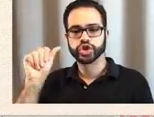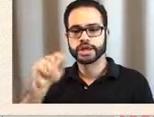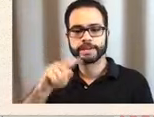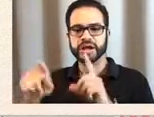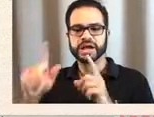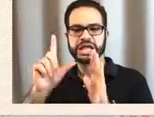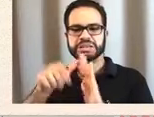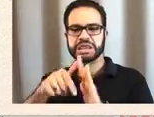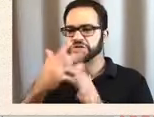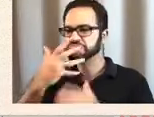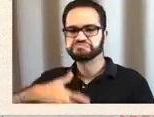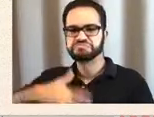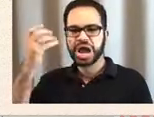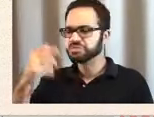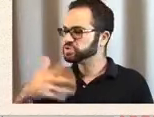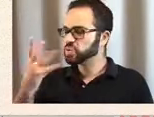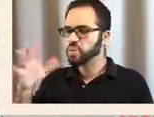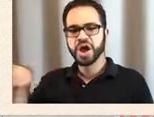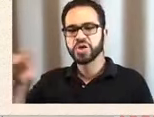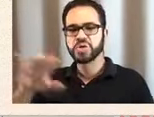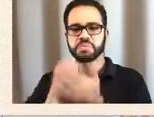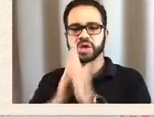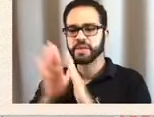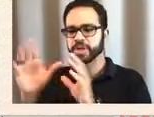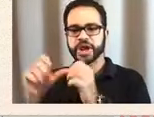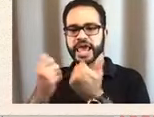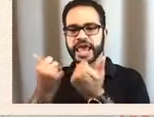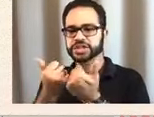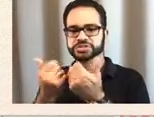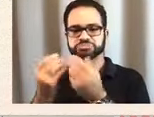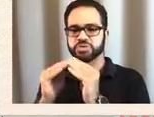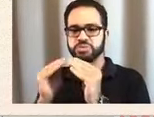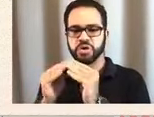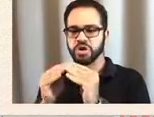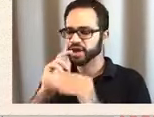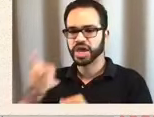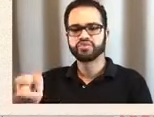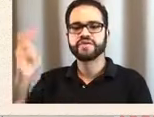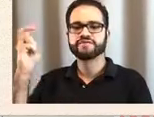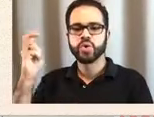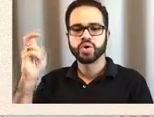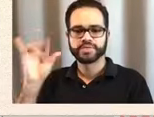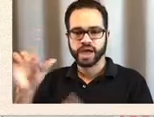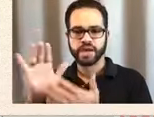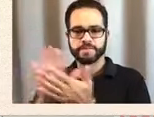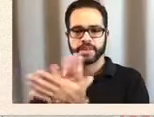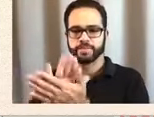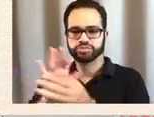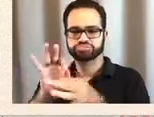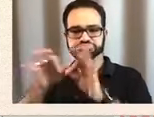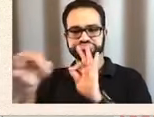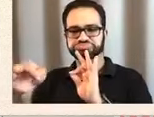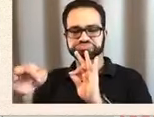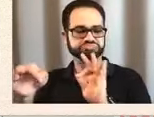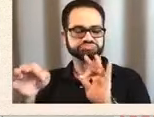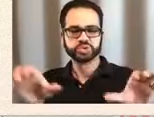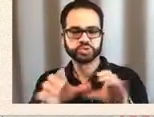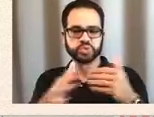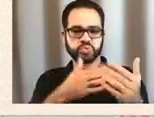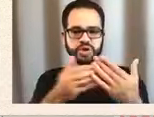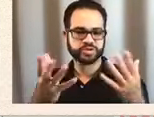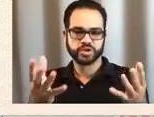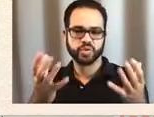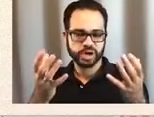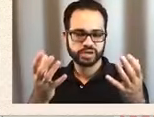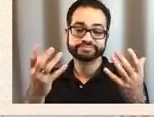want you to be their agent anymore, they can revoke that document and then do whatever they want. So consequently, a power of attorney